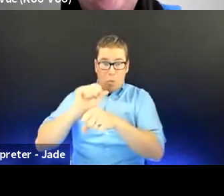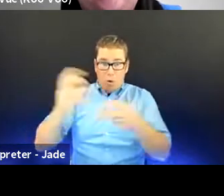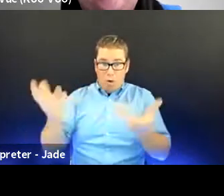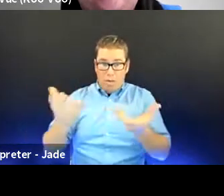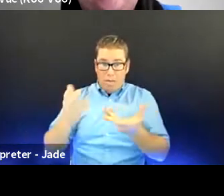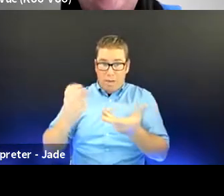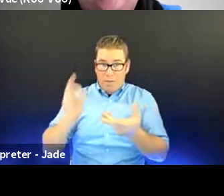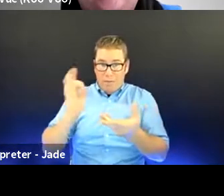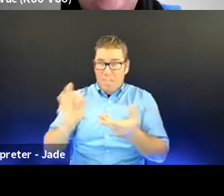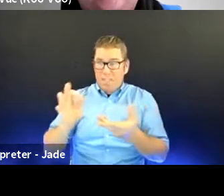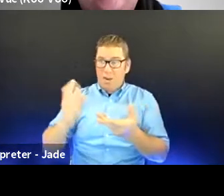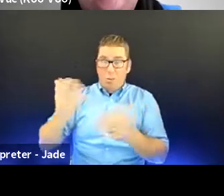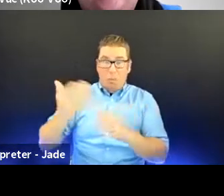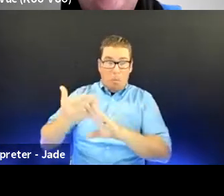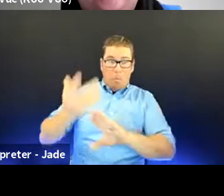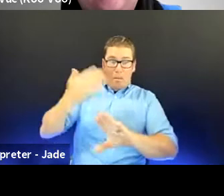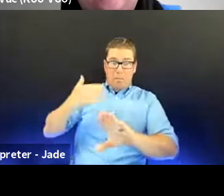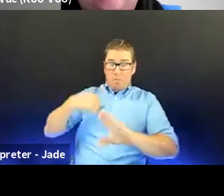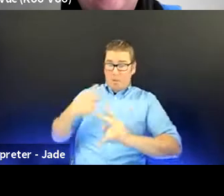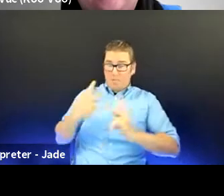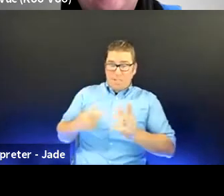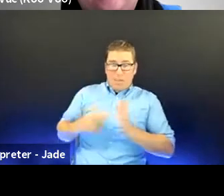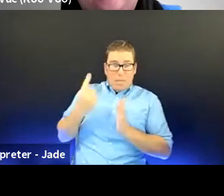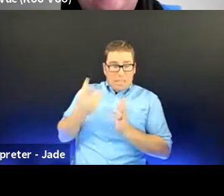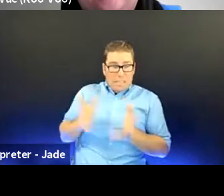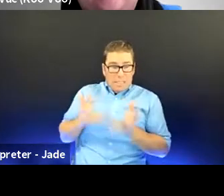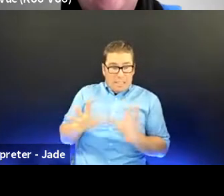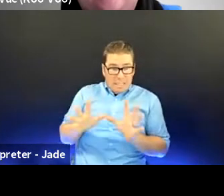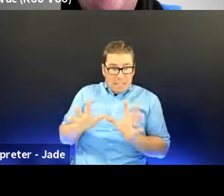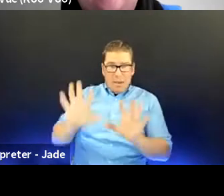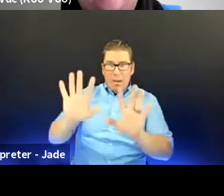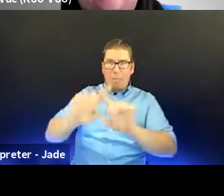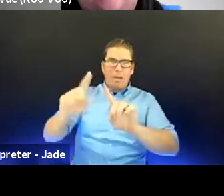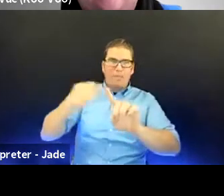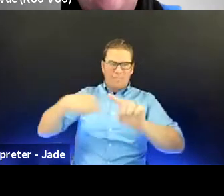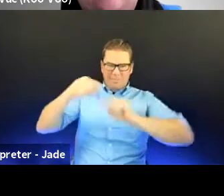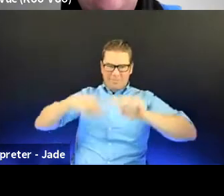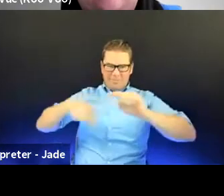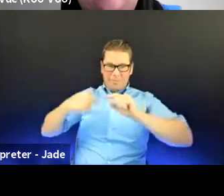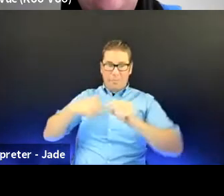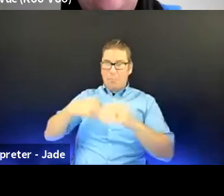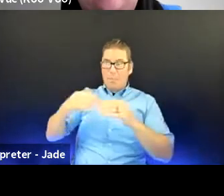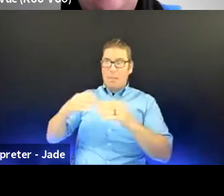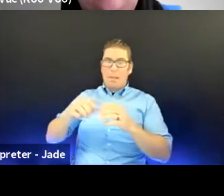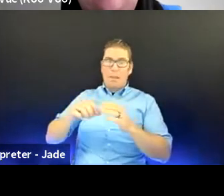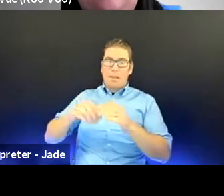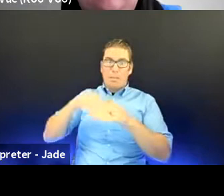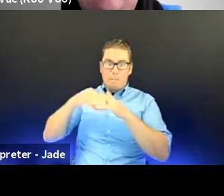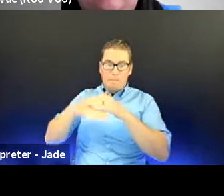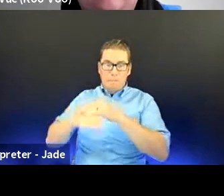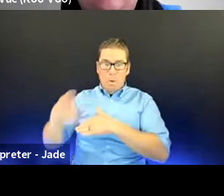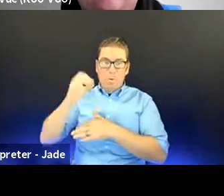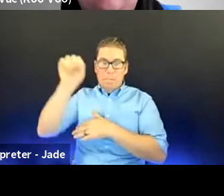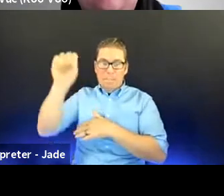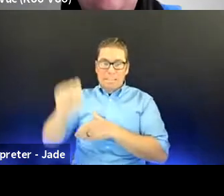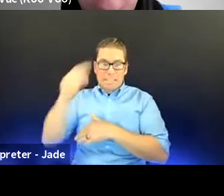Starting from the beginning, I was born in South Korea in Daejeon and adopted when I was 10 months old.